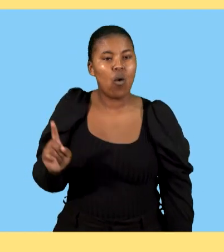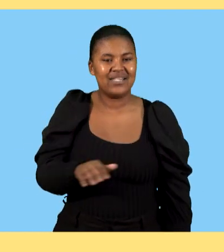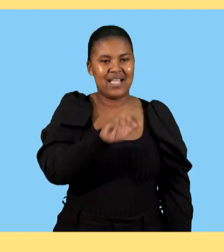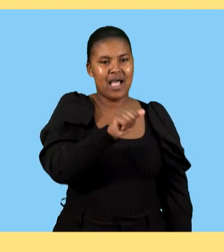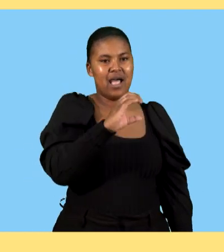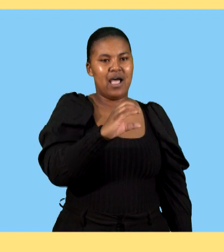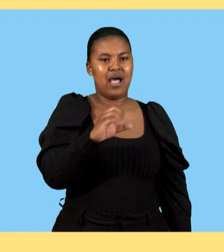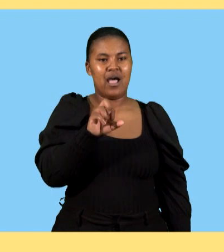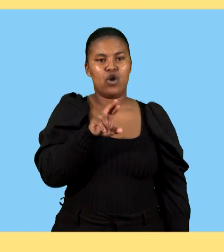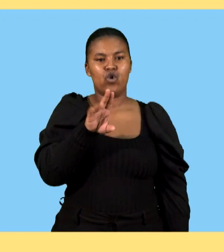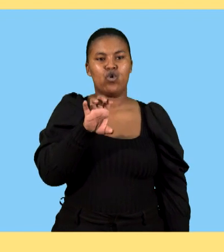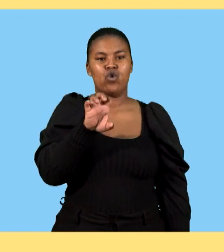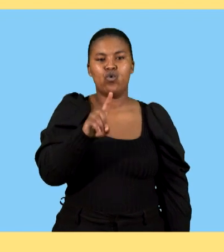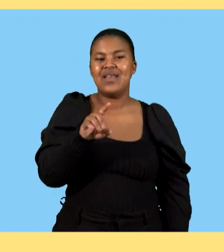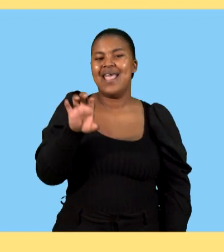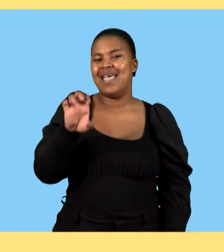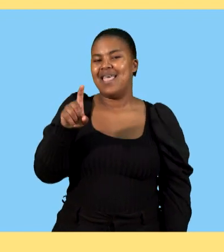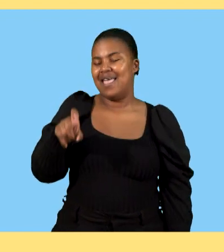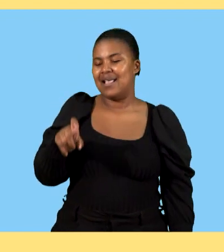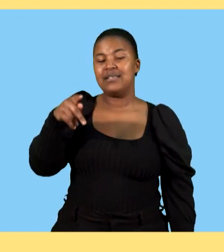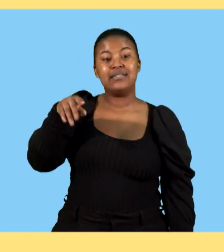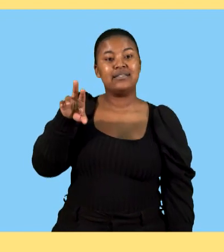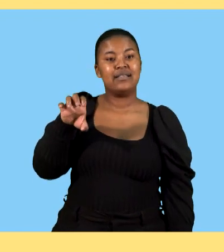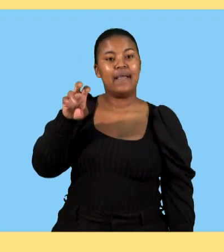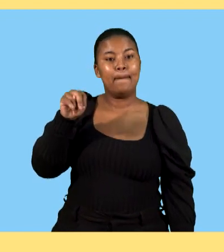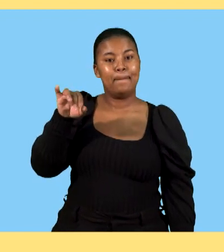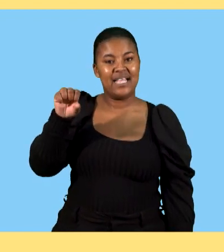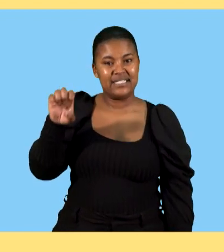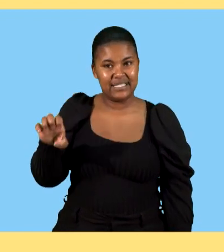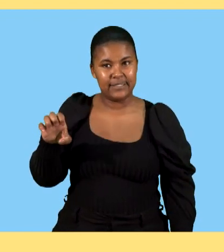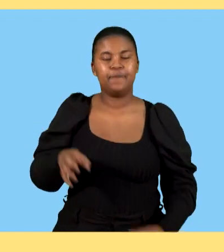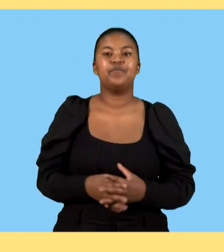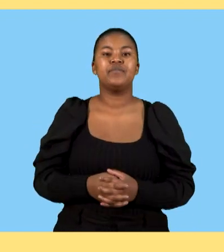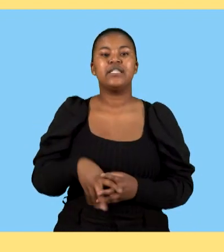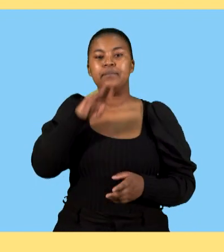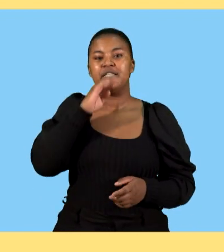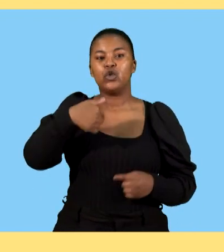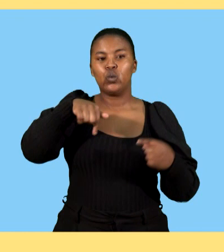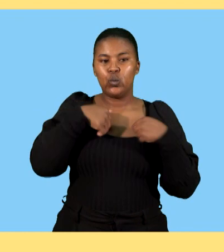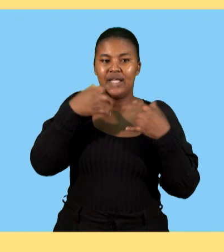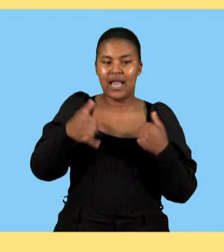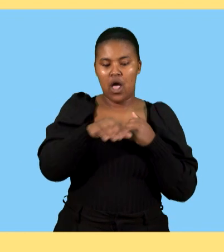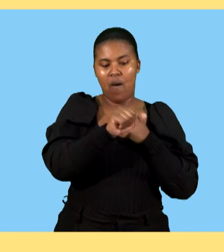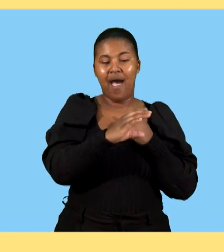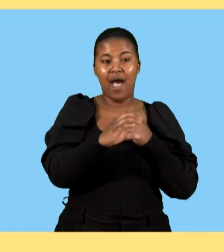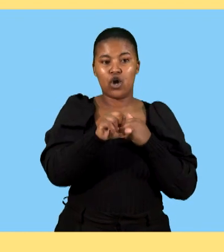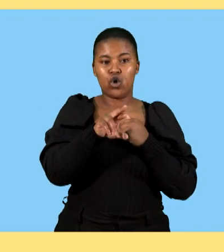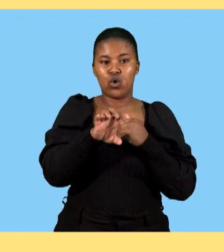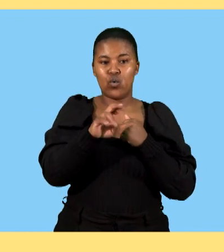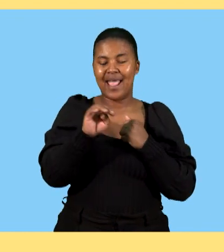Remember, liabilities have a credit balance. So we'll credit our accrued expense